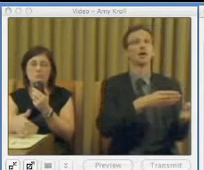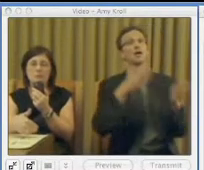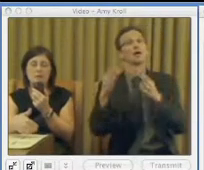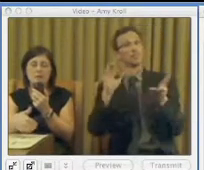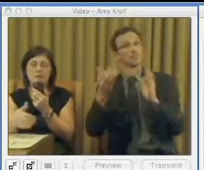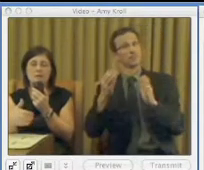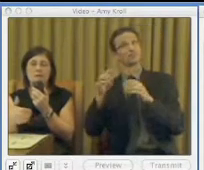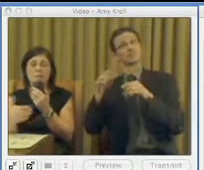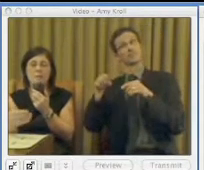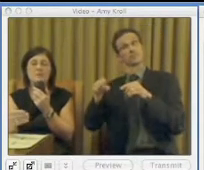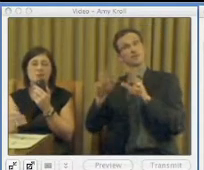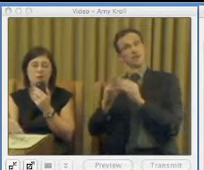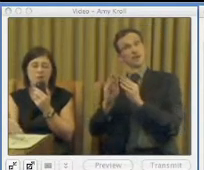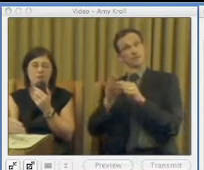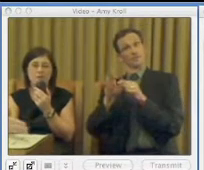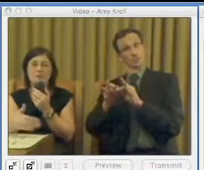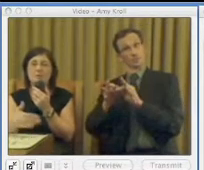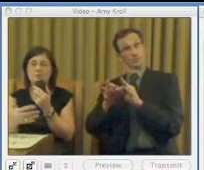everyone would have a shared goal.